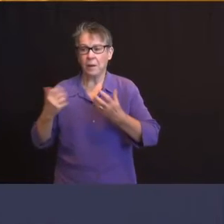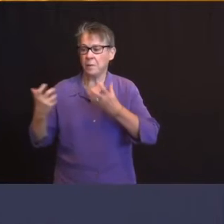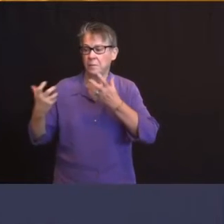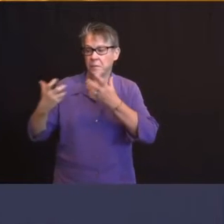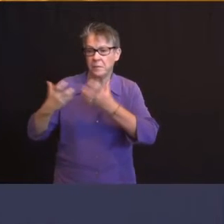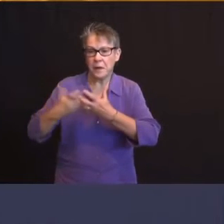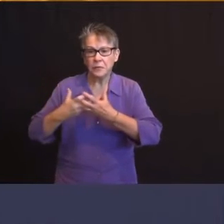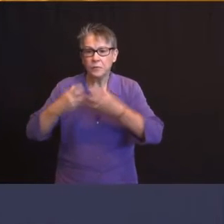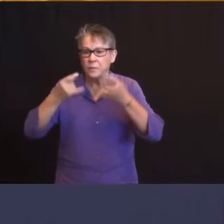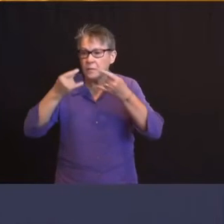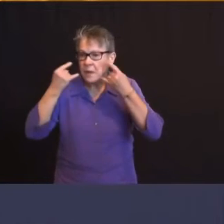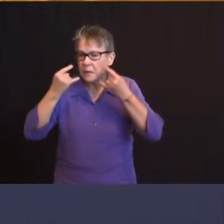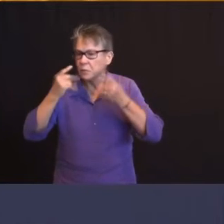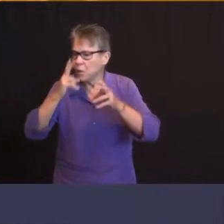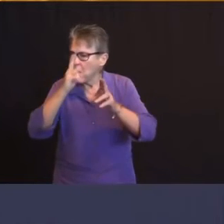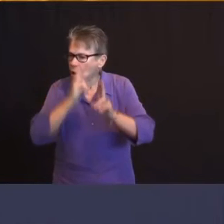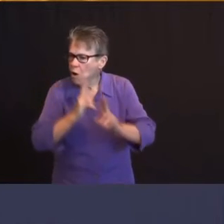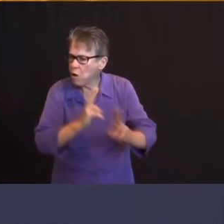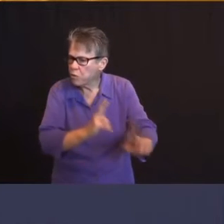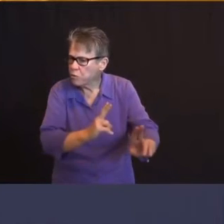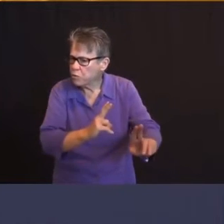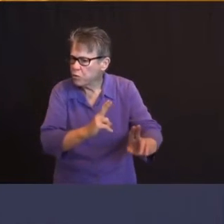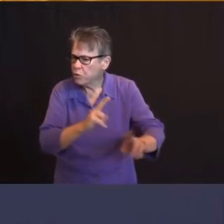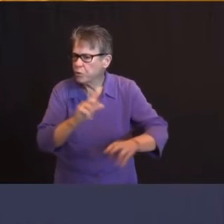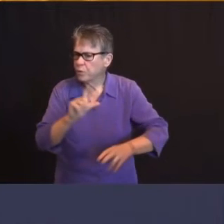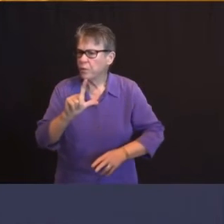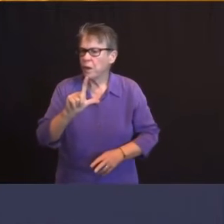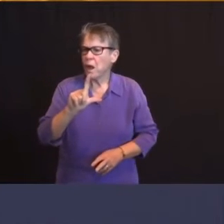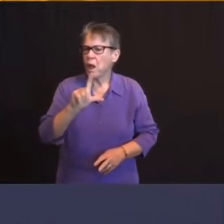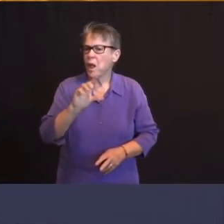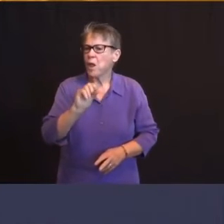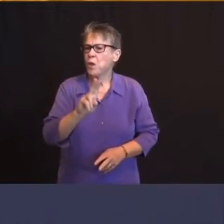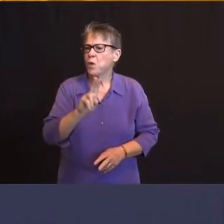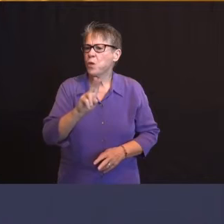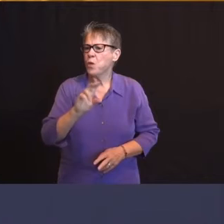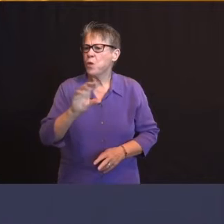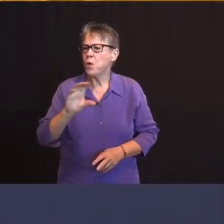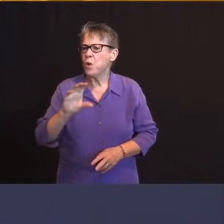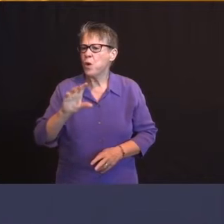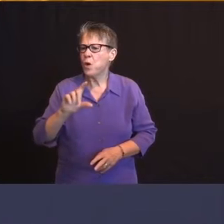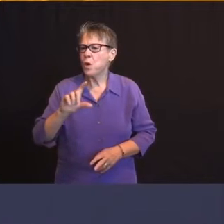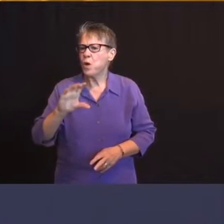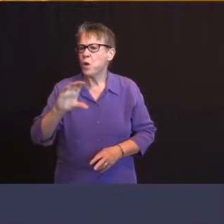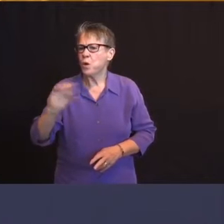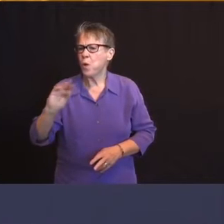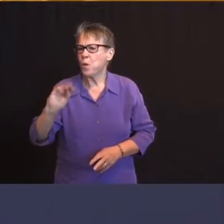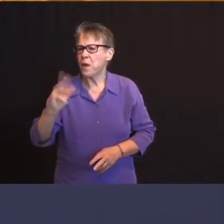experienced recruit who passed, a member of the 161st training class.